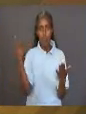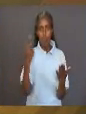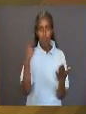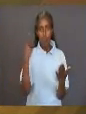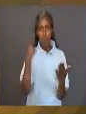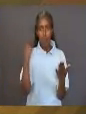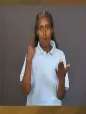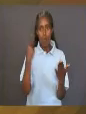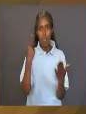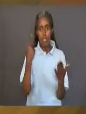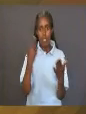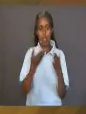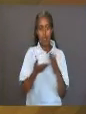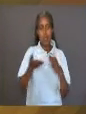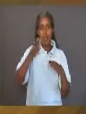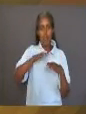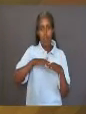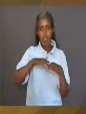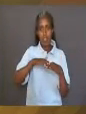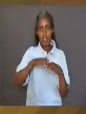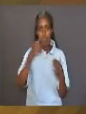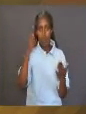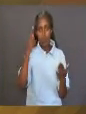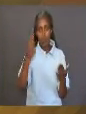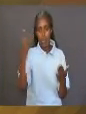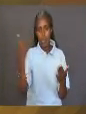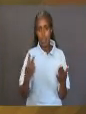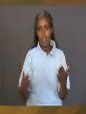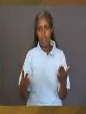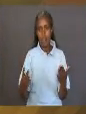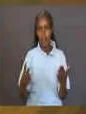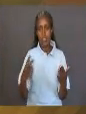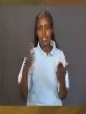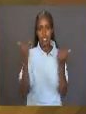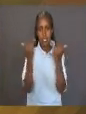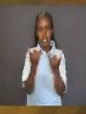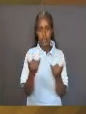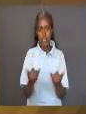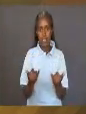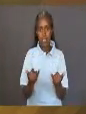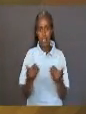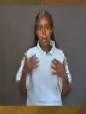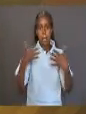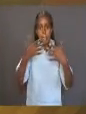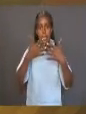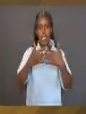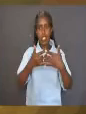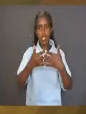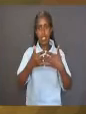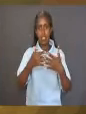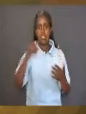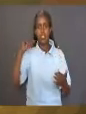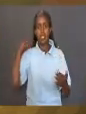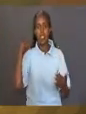be folded so that one half of the figure matches the